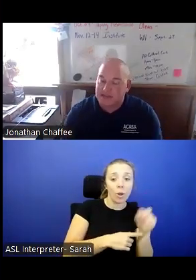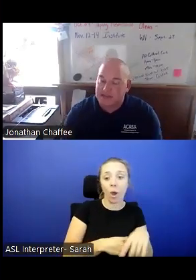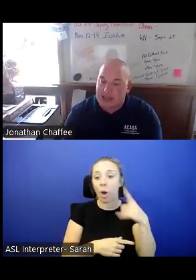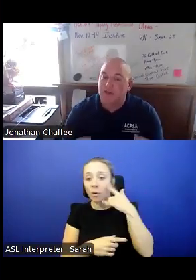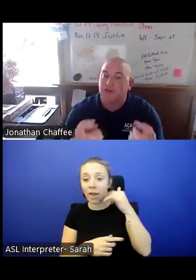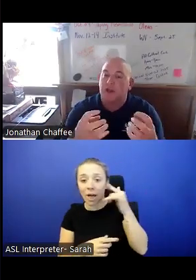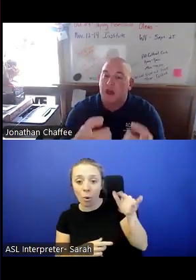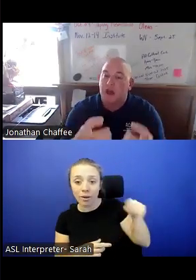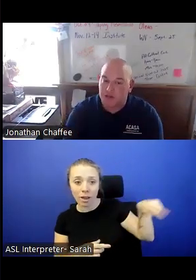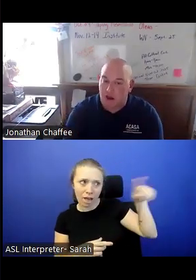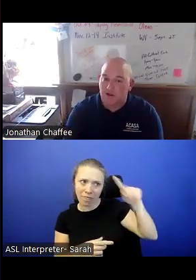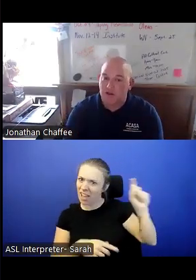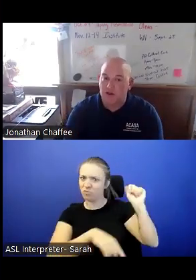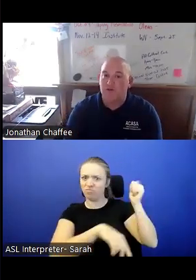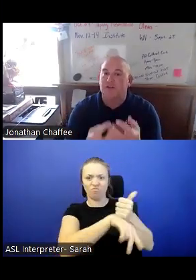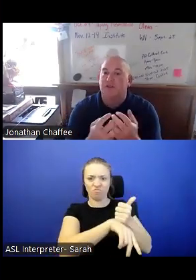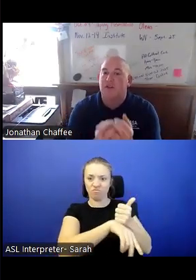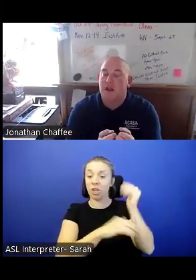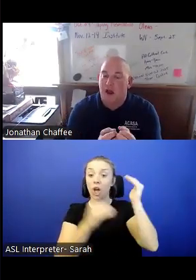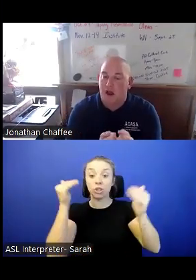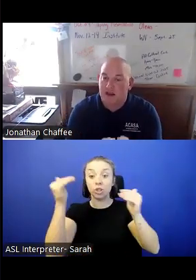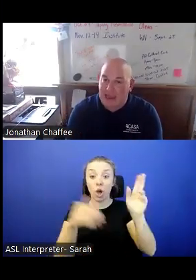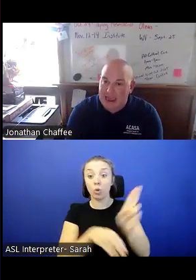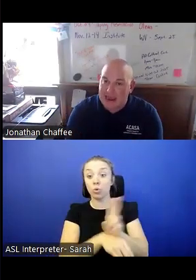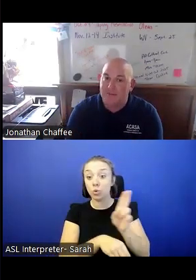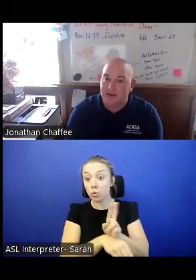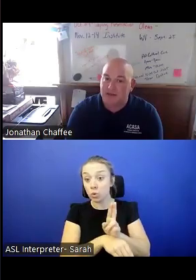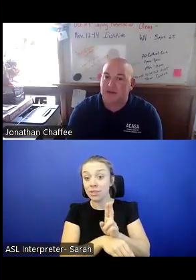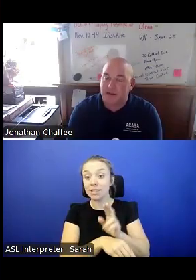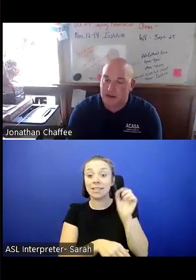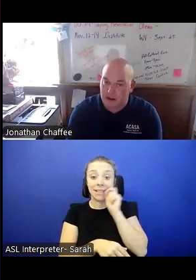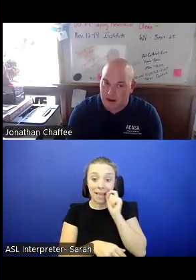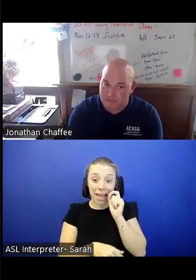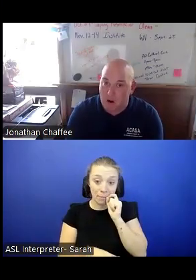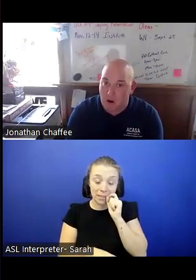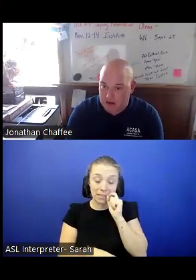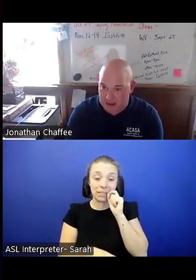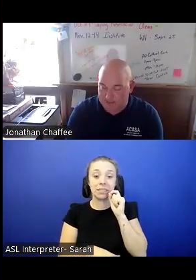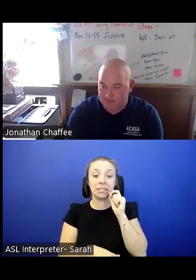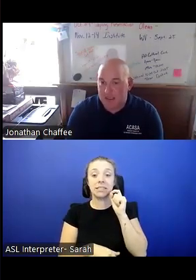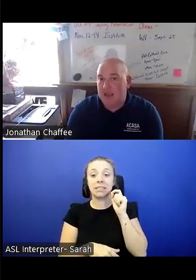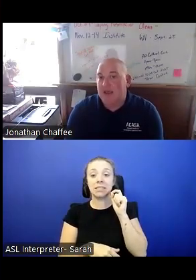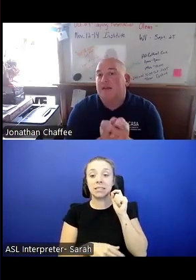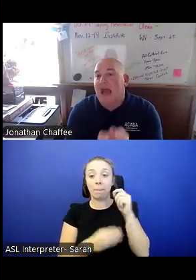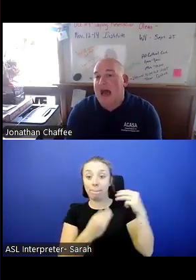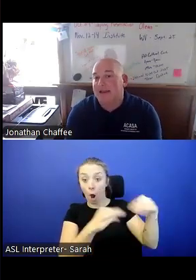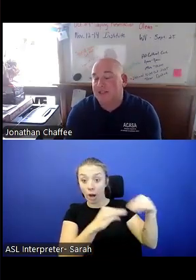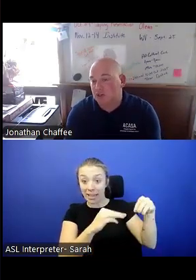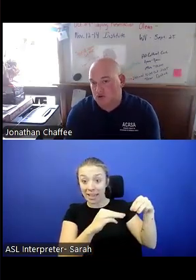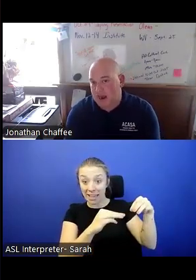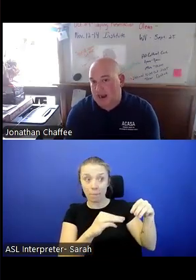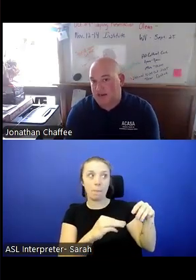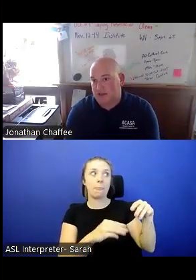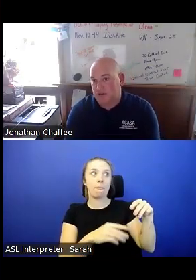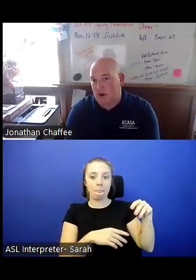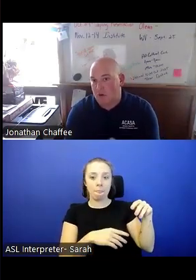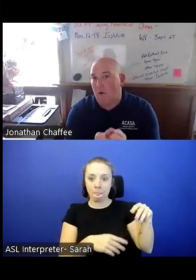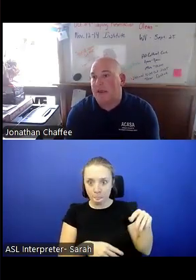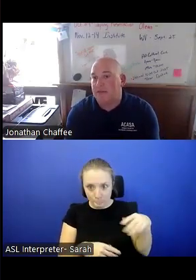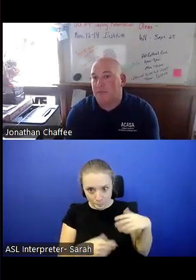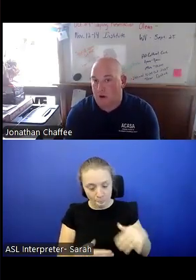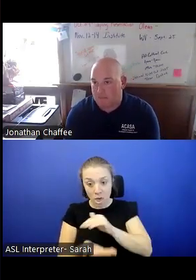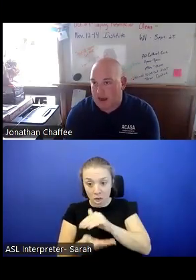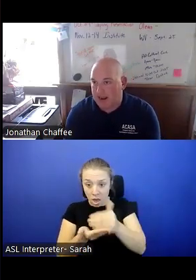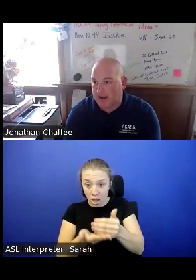had an established adult use cannabis market, concentrates are